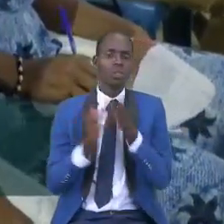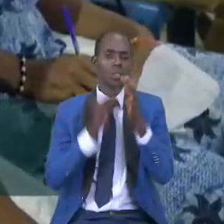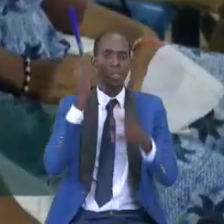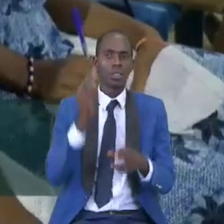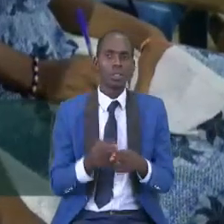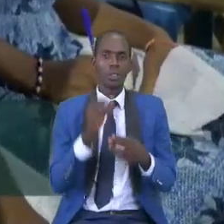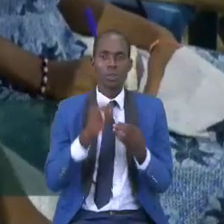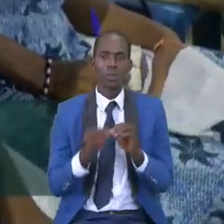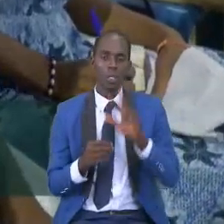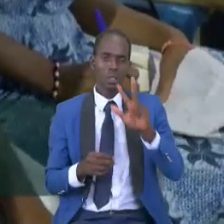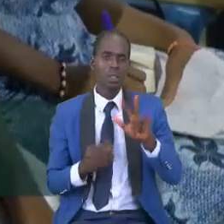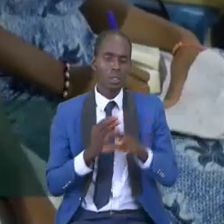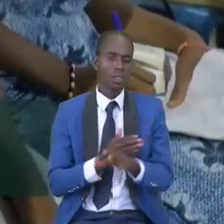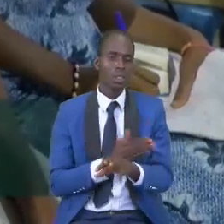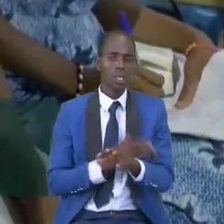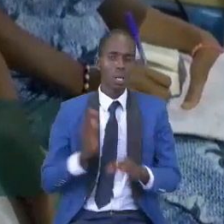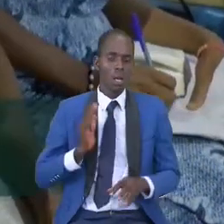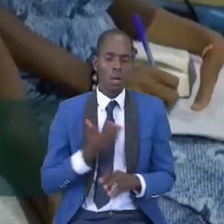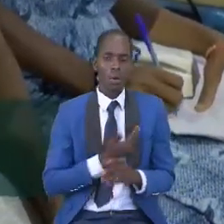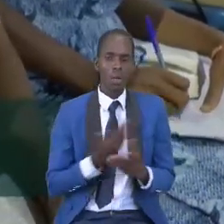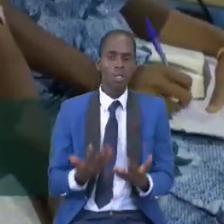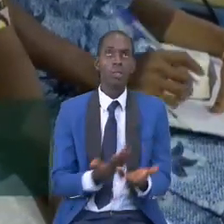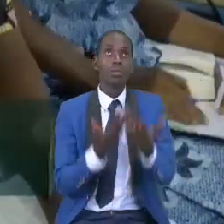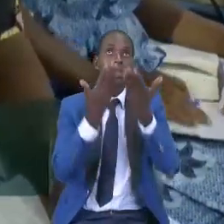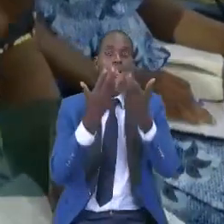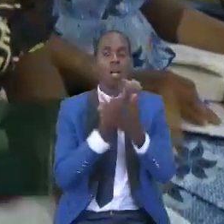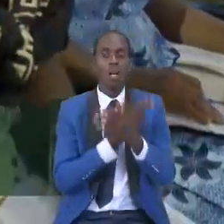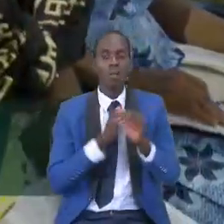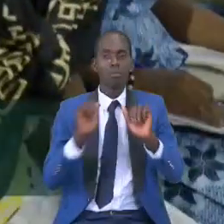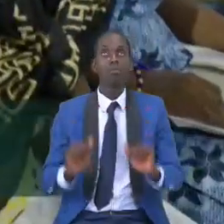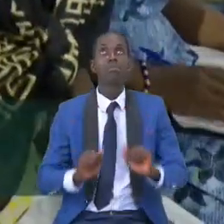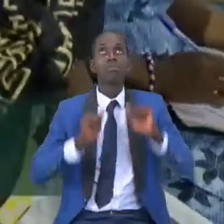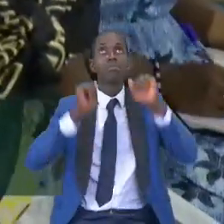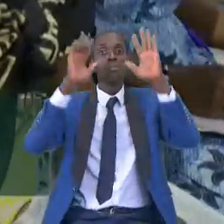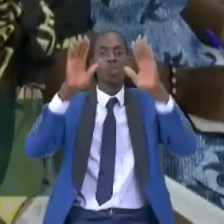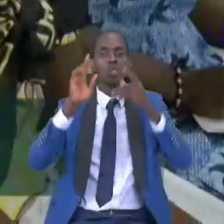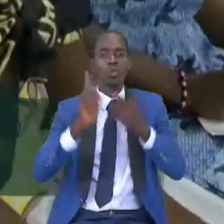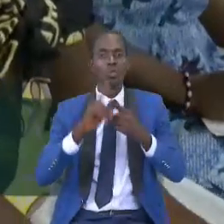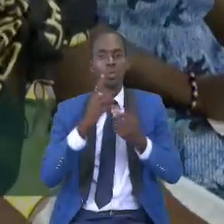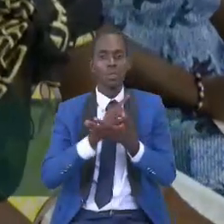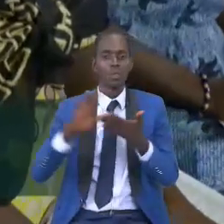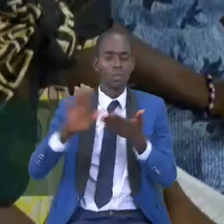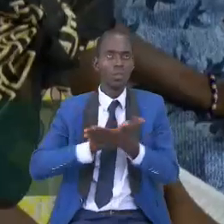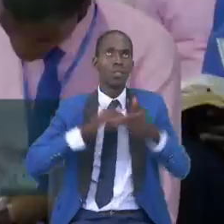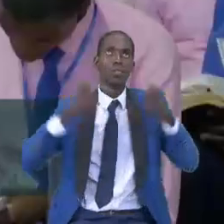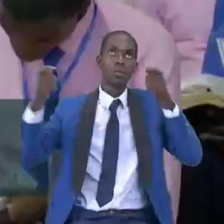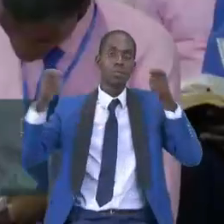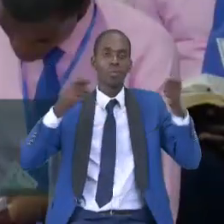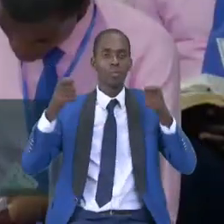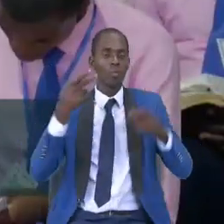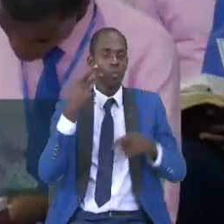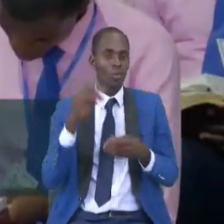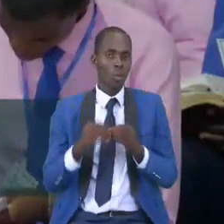and submissiveness to divine sovereignty. We're looking at number one here. Number one is the